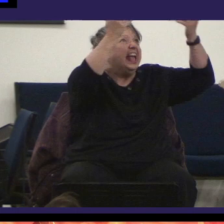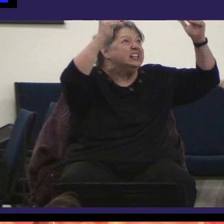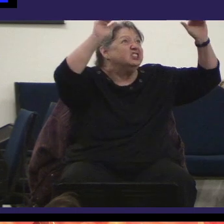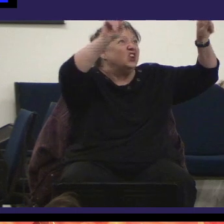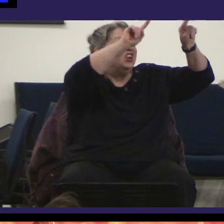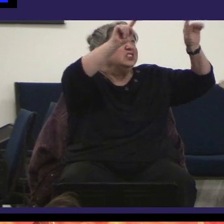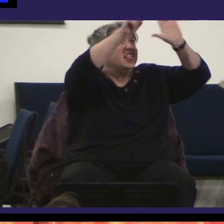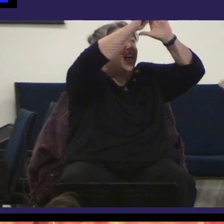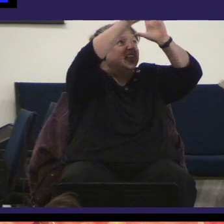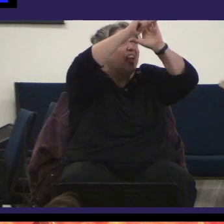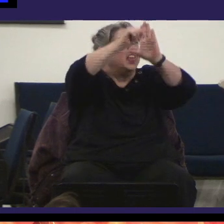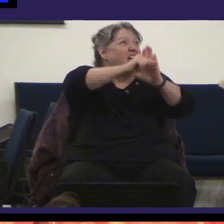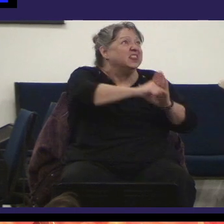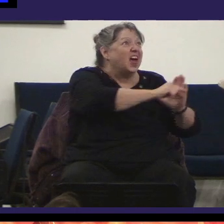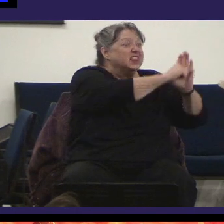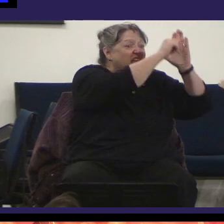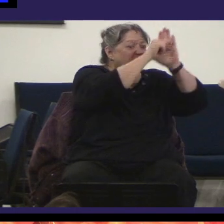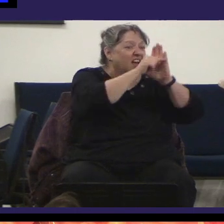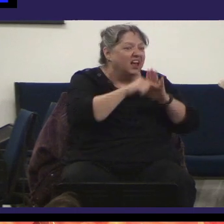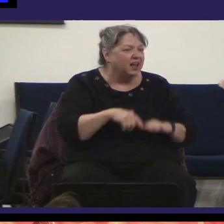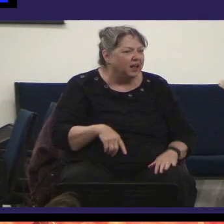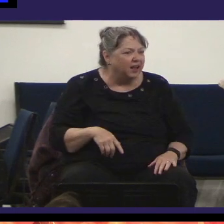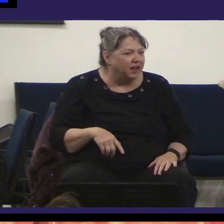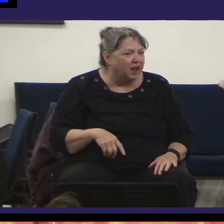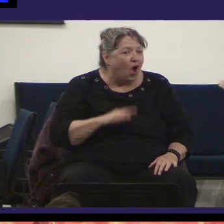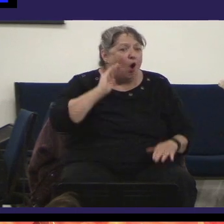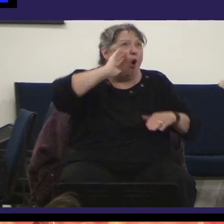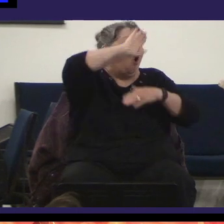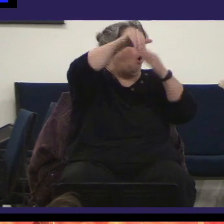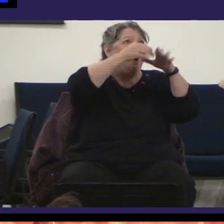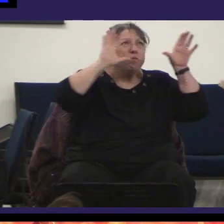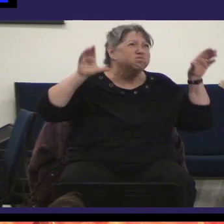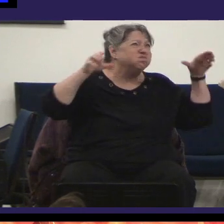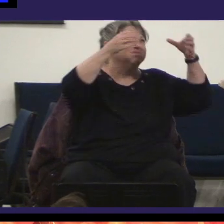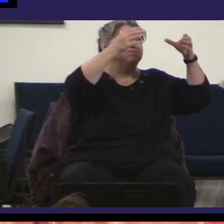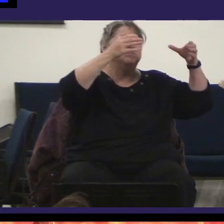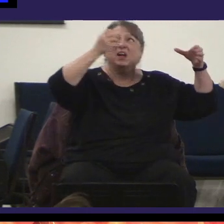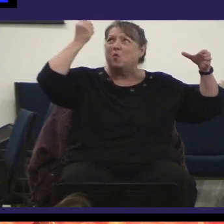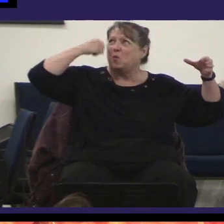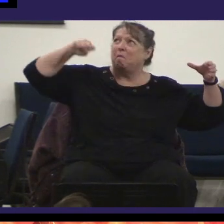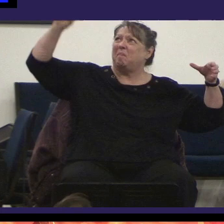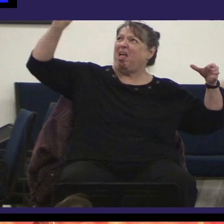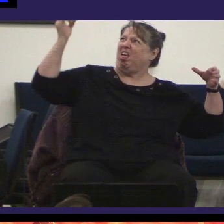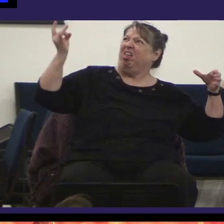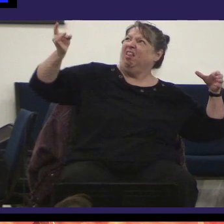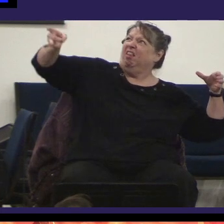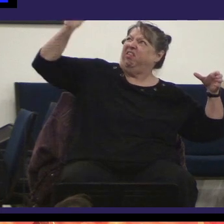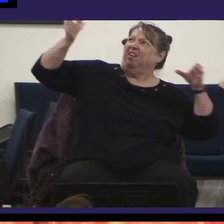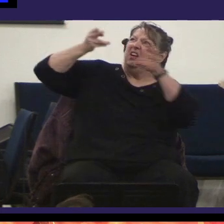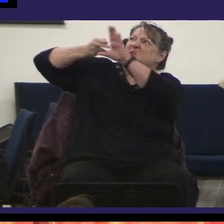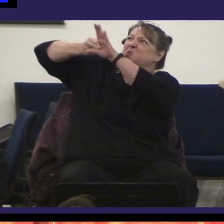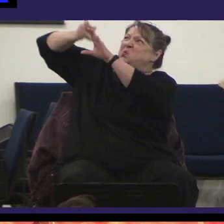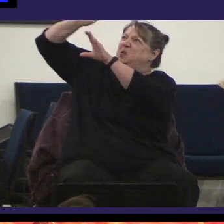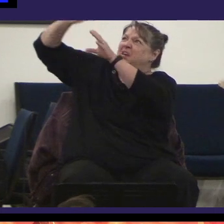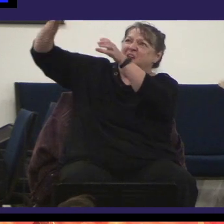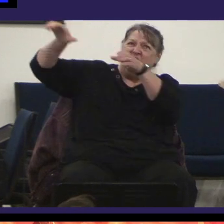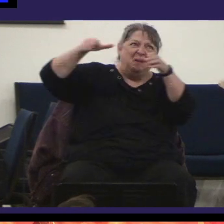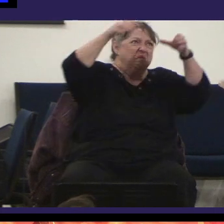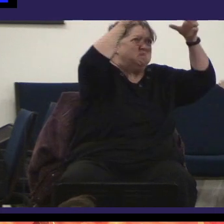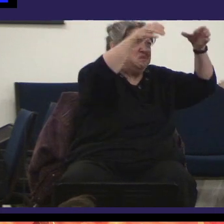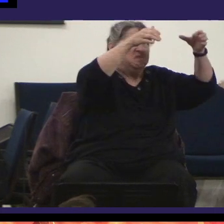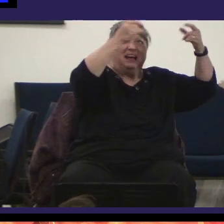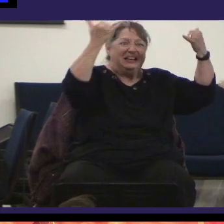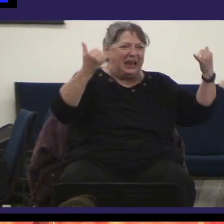to attack you and me. And that's why God provided an armor so that we can withstand these attacks that